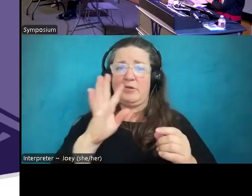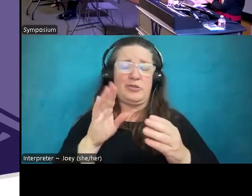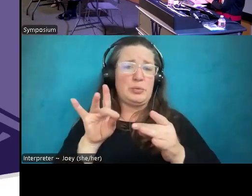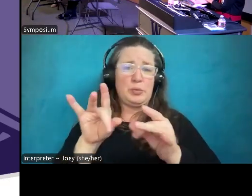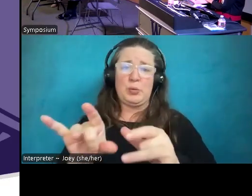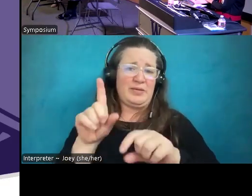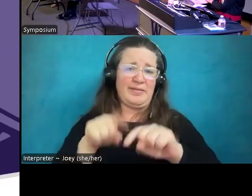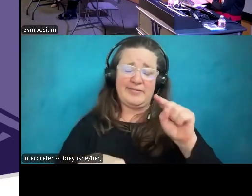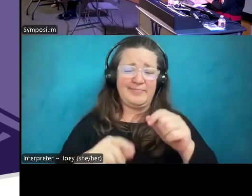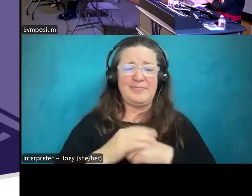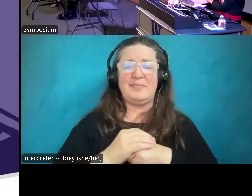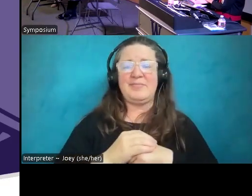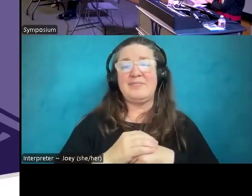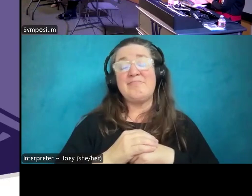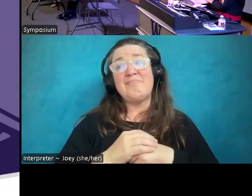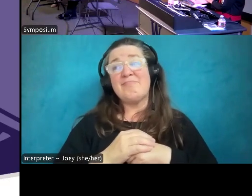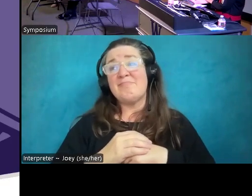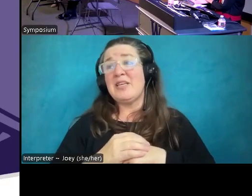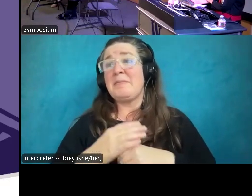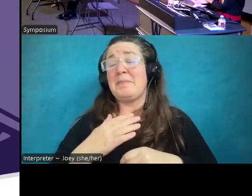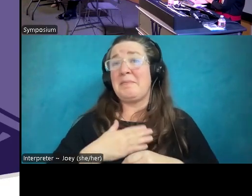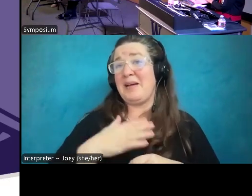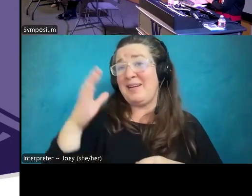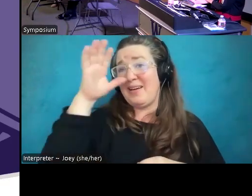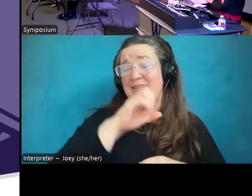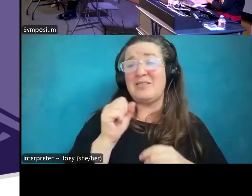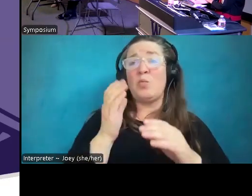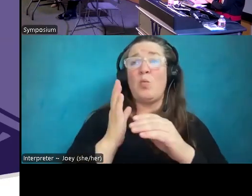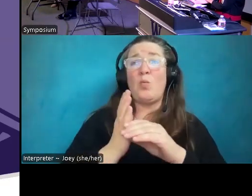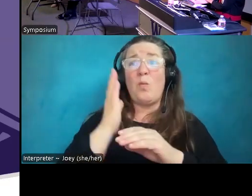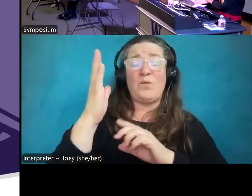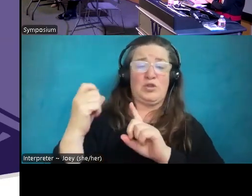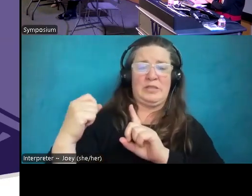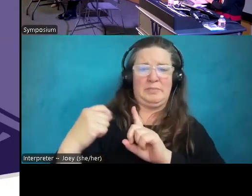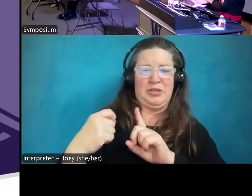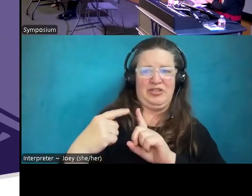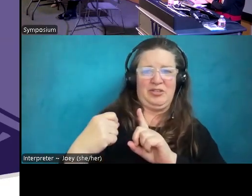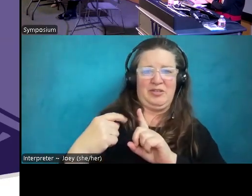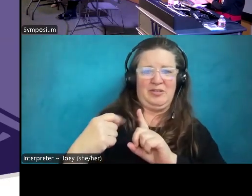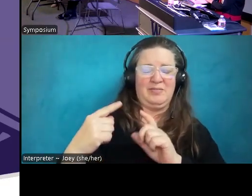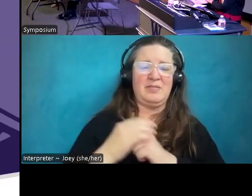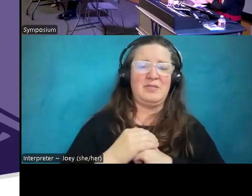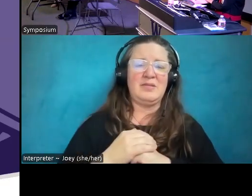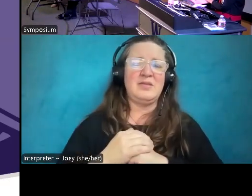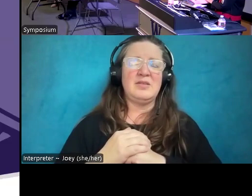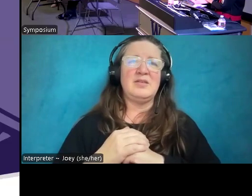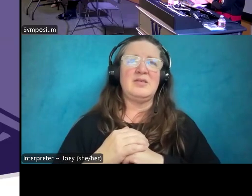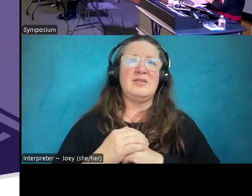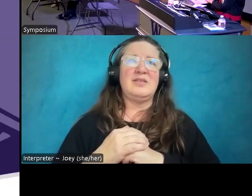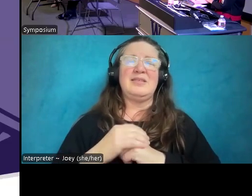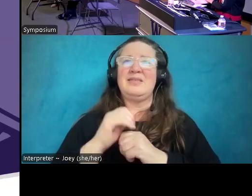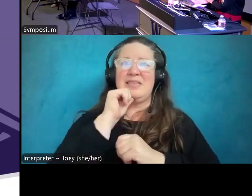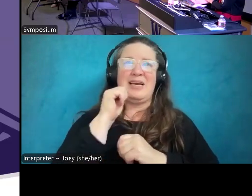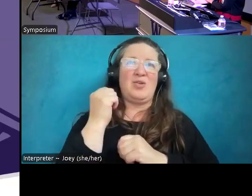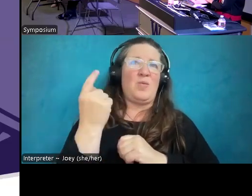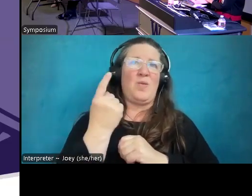the overstimulation. Yeah. That would be my guess. And I think the hallmark too is that it isn't always there. Those symptoms